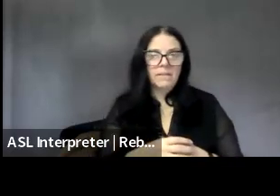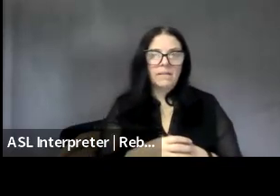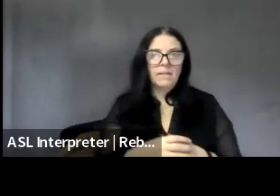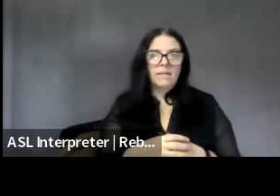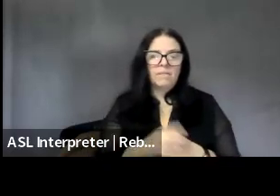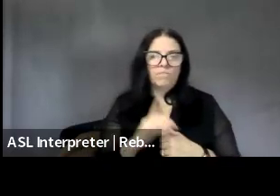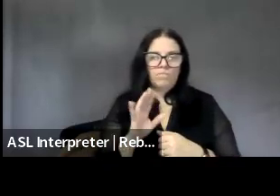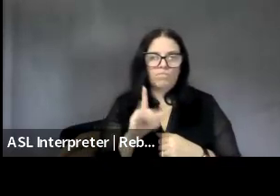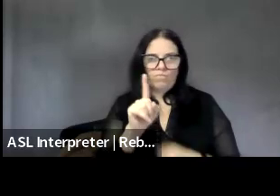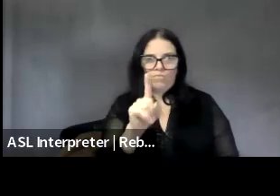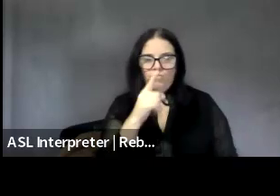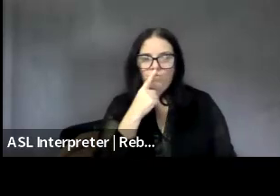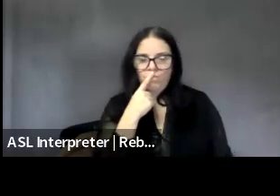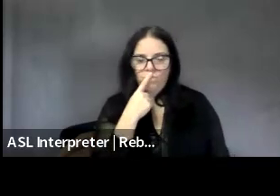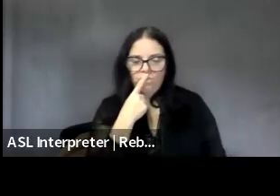just a second.